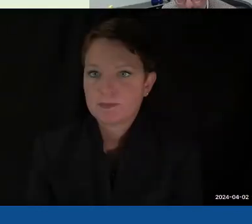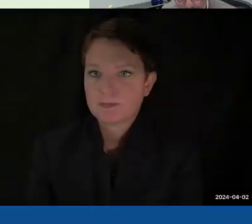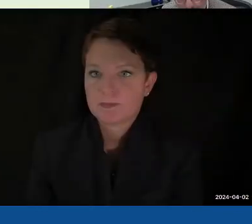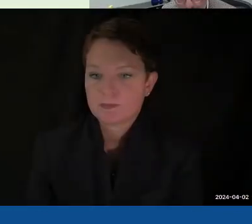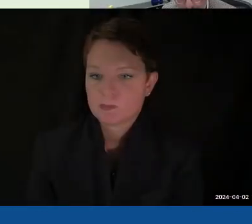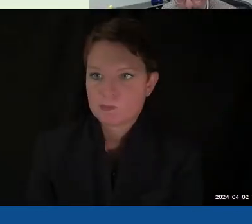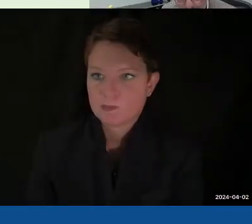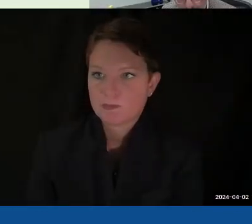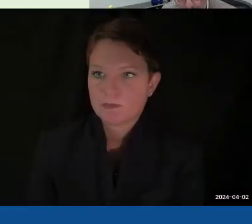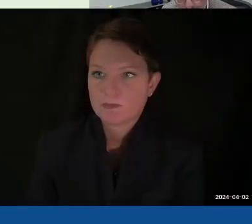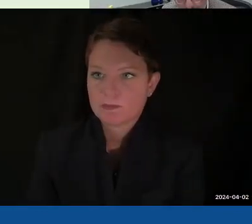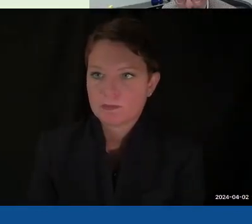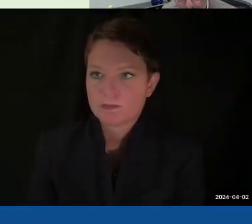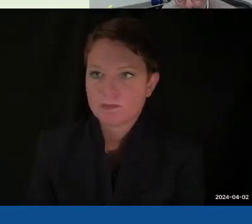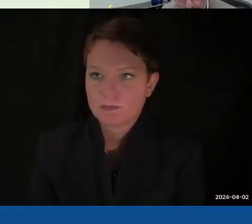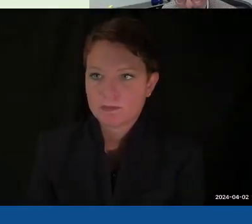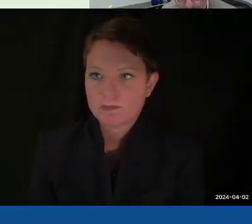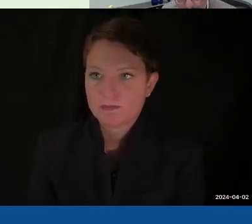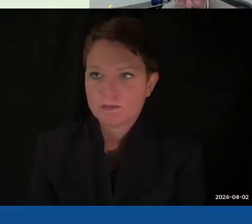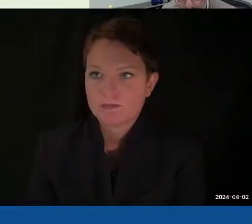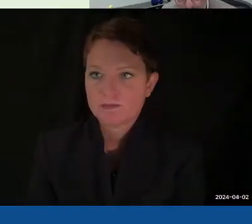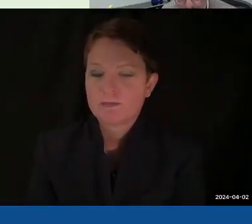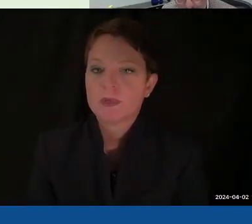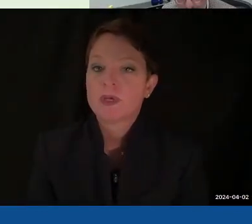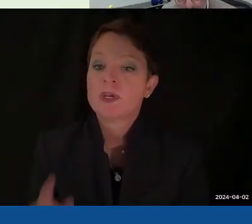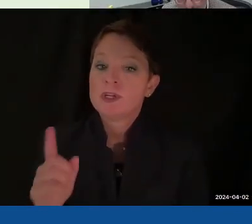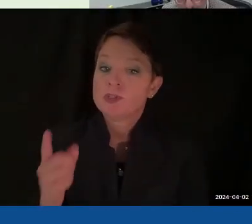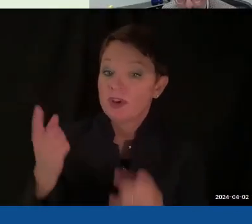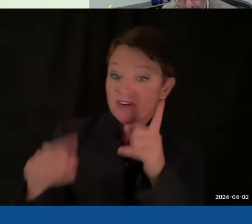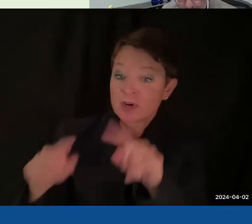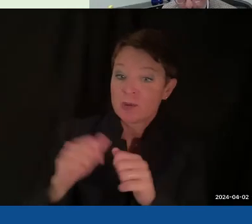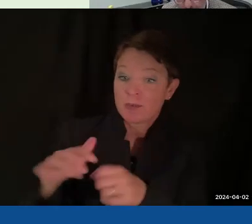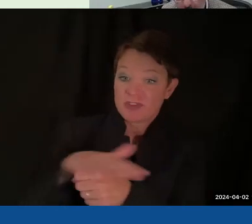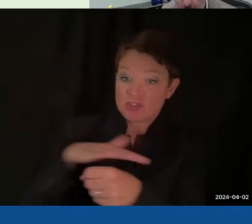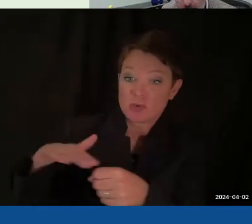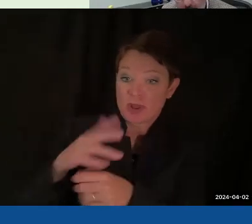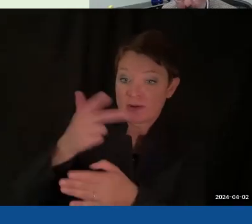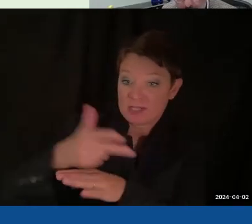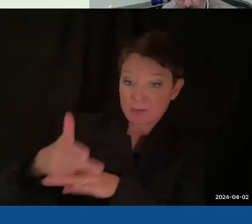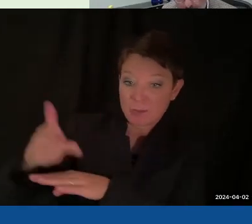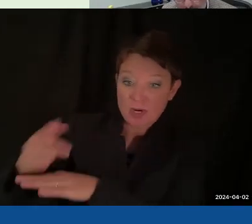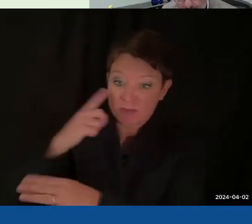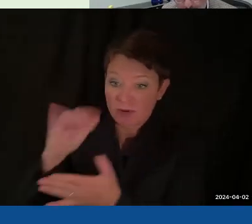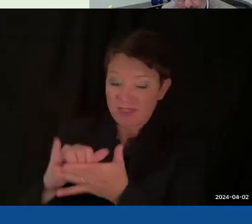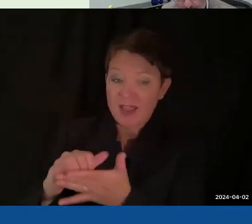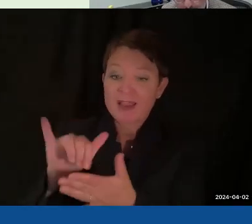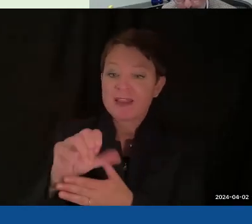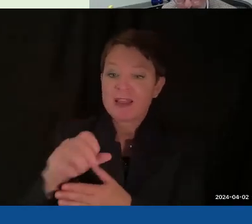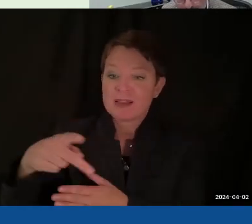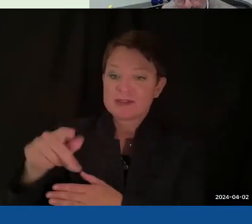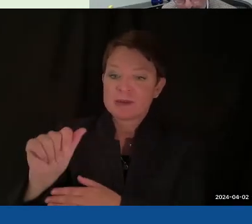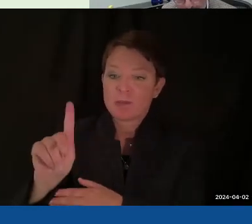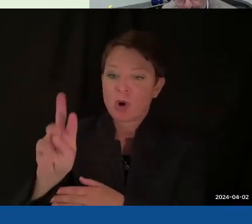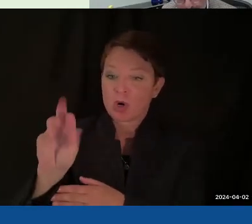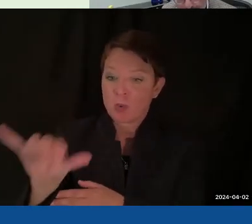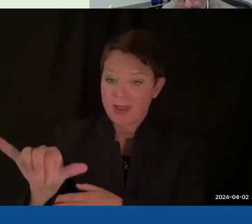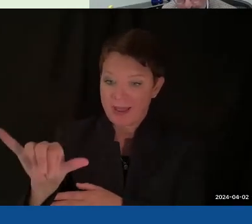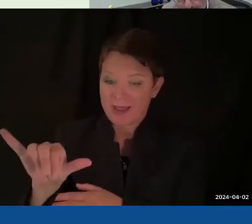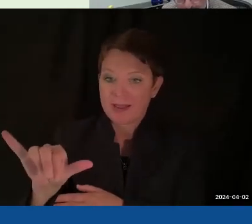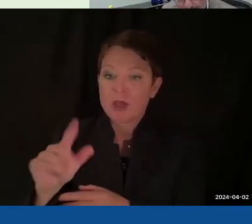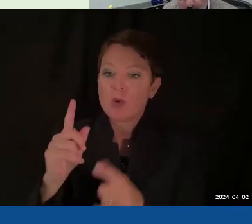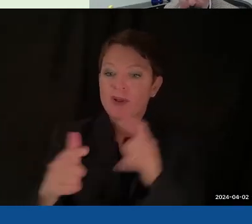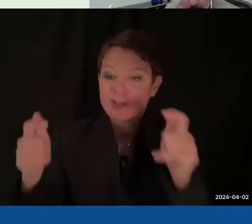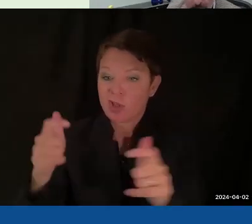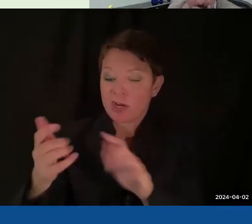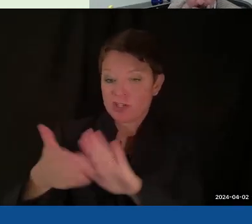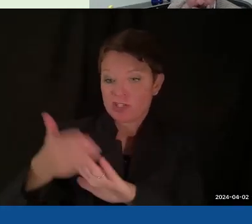already have agreements with the surrounding parking lots for that? Yeah. So we've got a partnership with Parkway organization, one of the largest